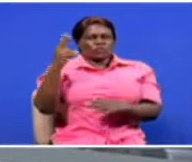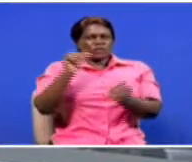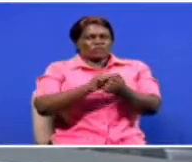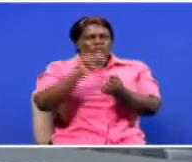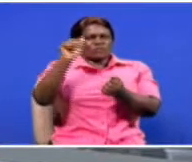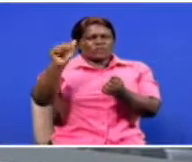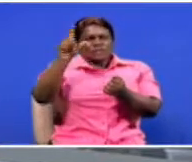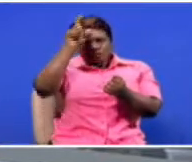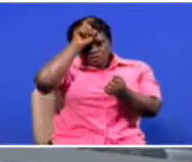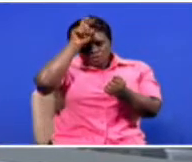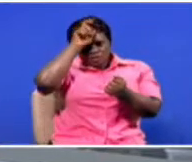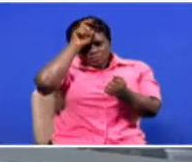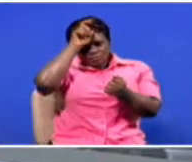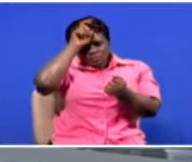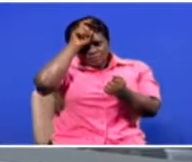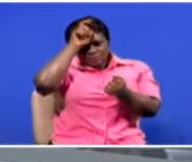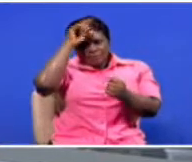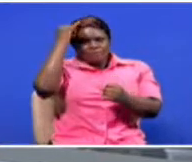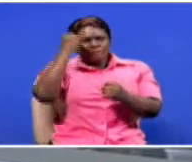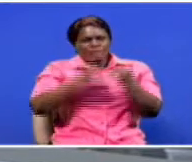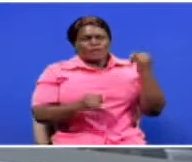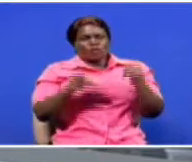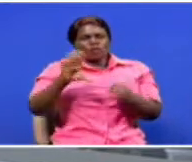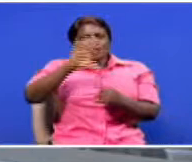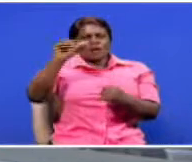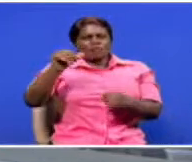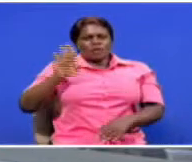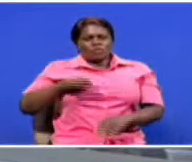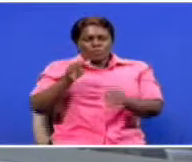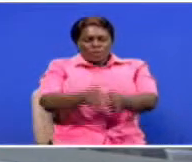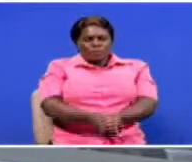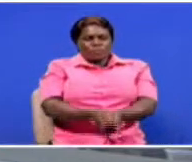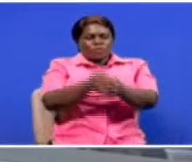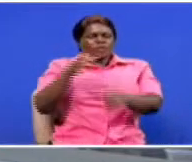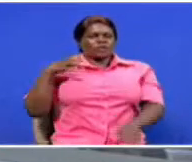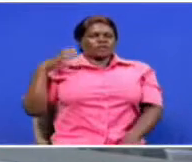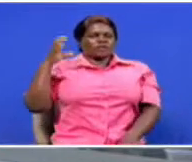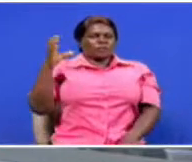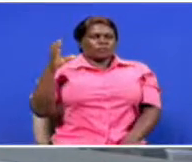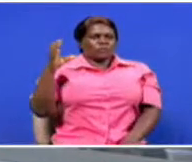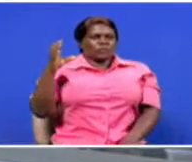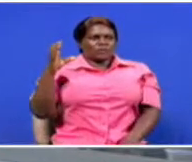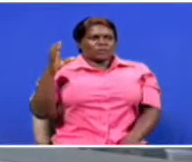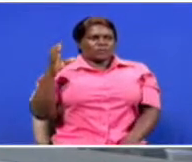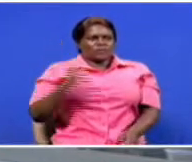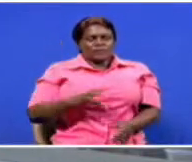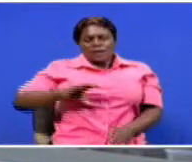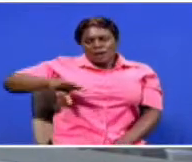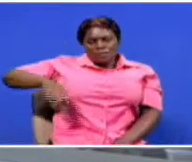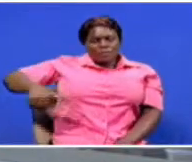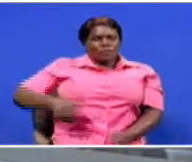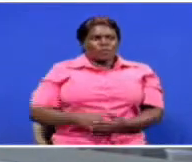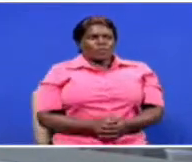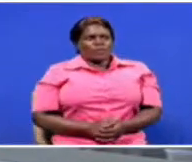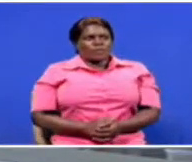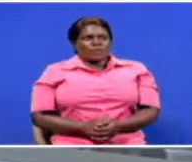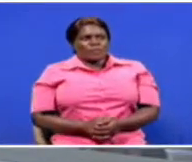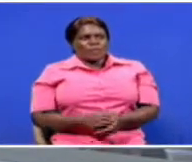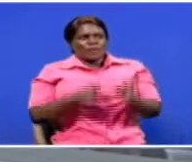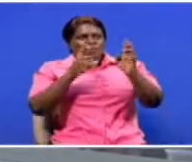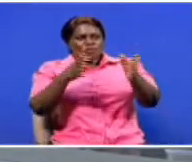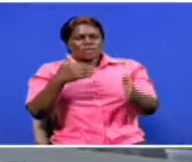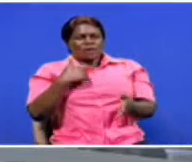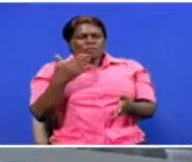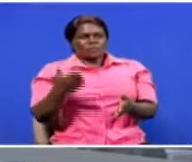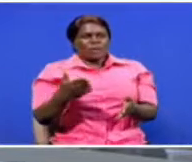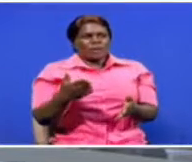defeating Egypt in straight sets in the final of the Africa Women's Volleyball Championships in Yaounde, Cameroon. Sharon Chumba